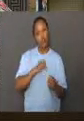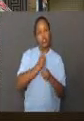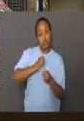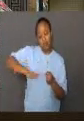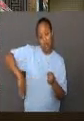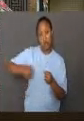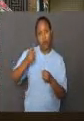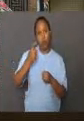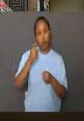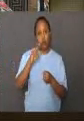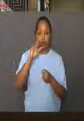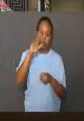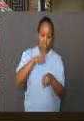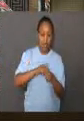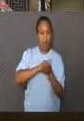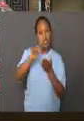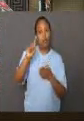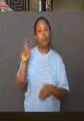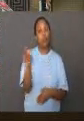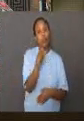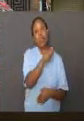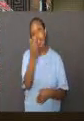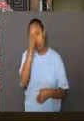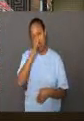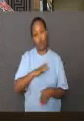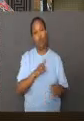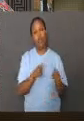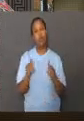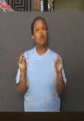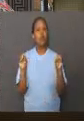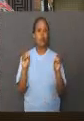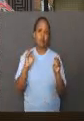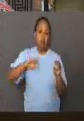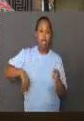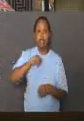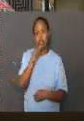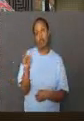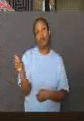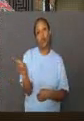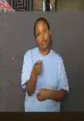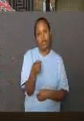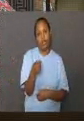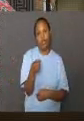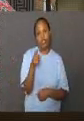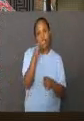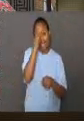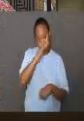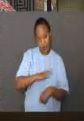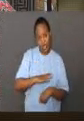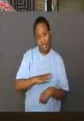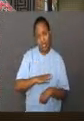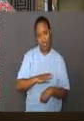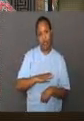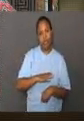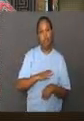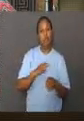on 3 nights a week while the other person never works late. The person who